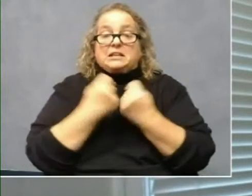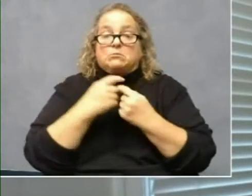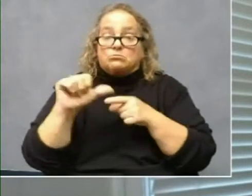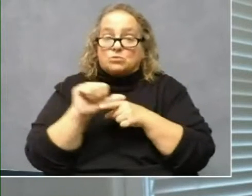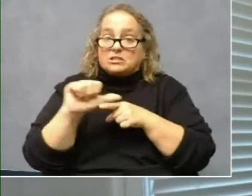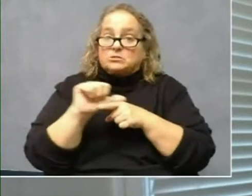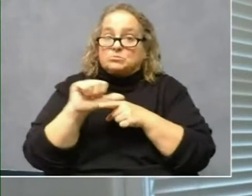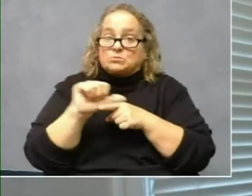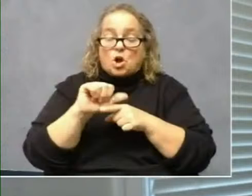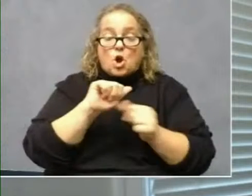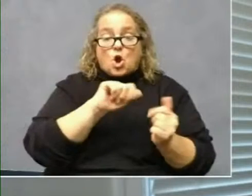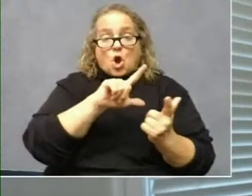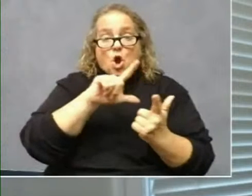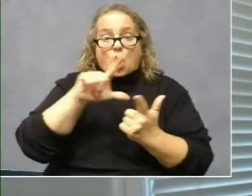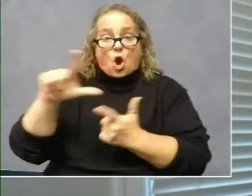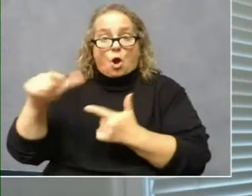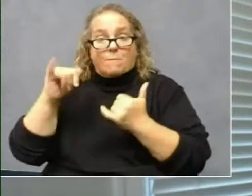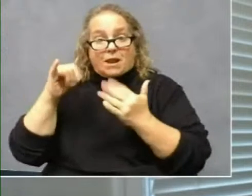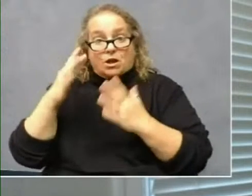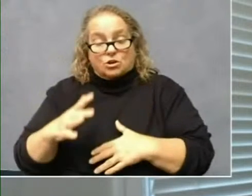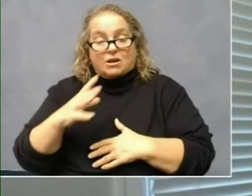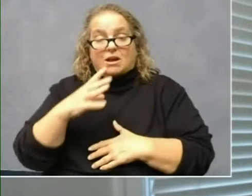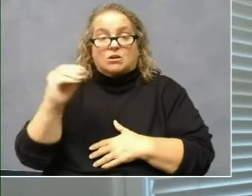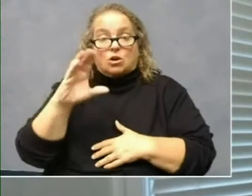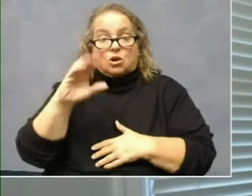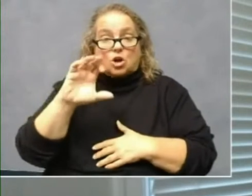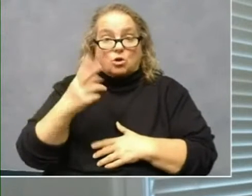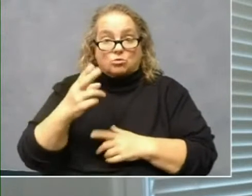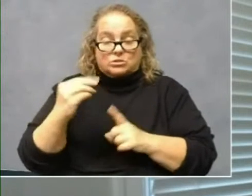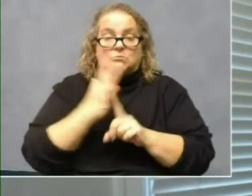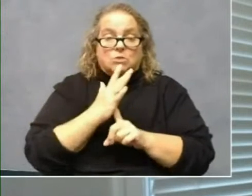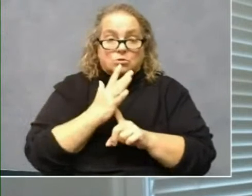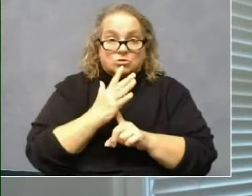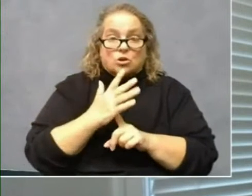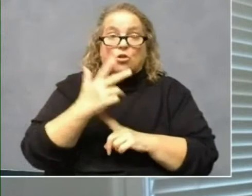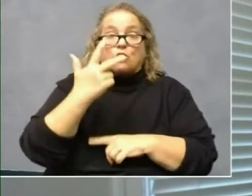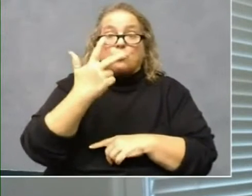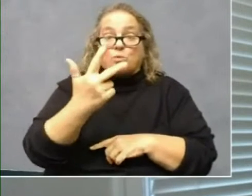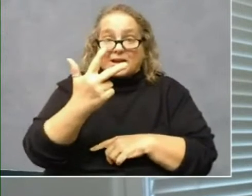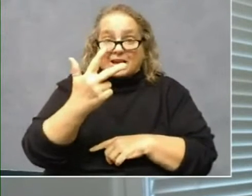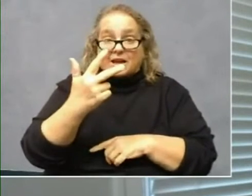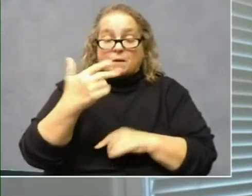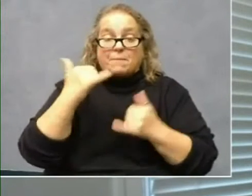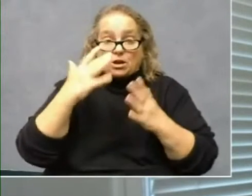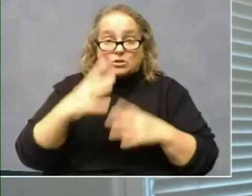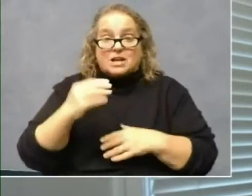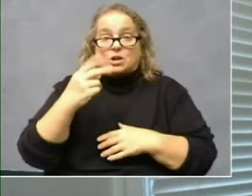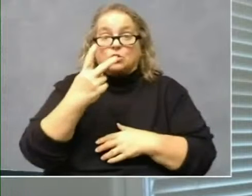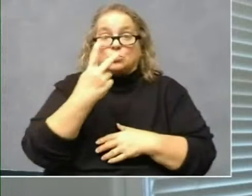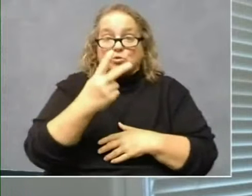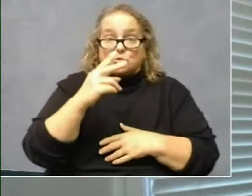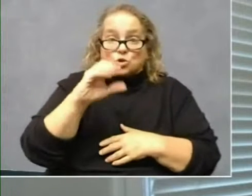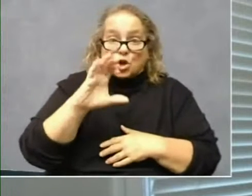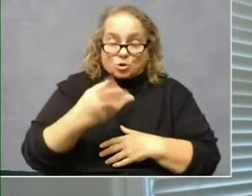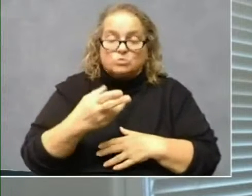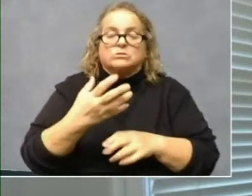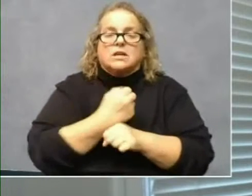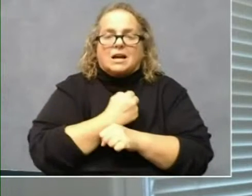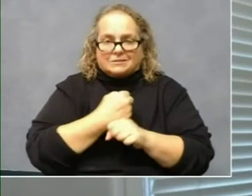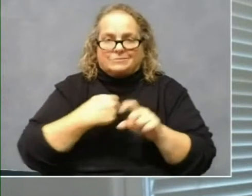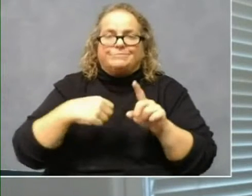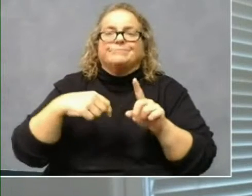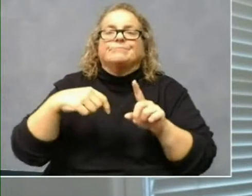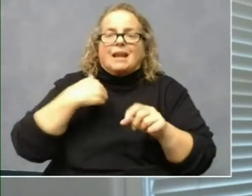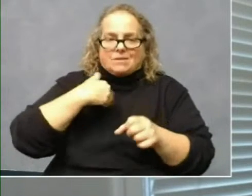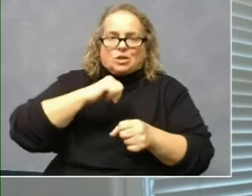players and coaches were exposed. 3 additional players and 2 coaches subsequently tested positive. These cases then take